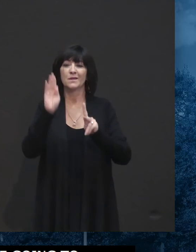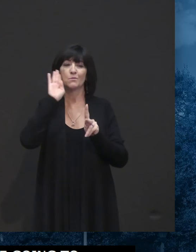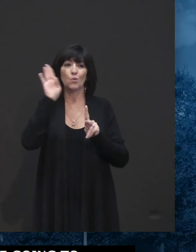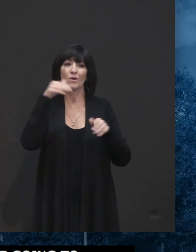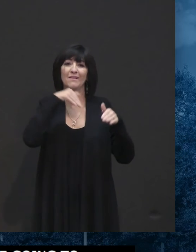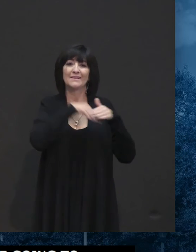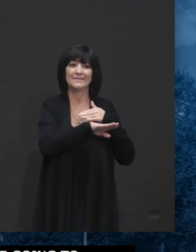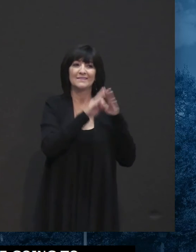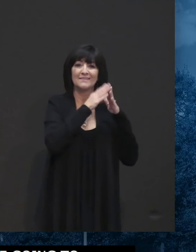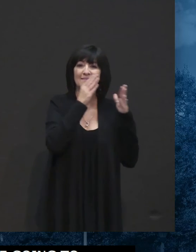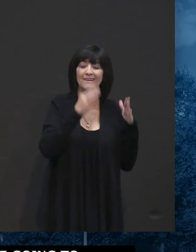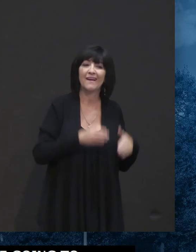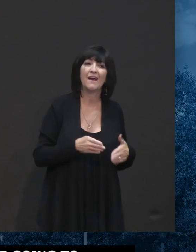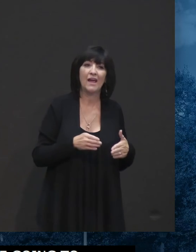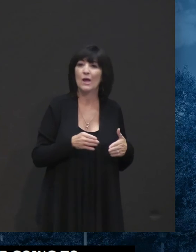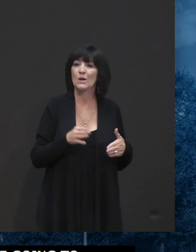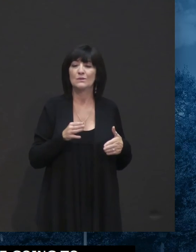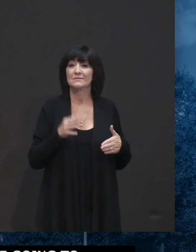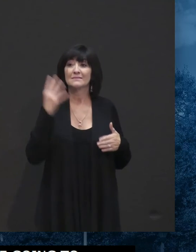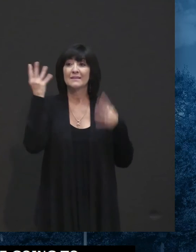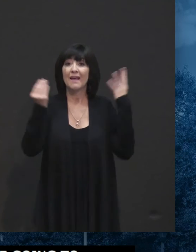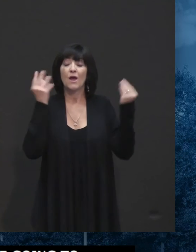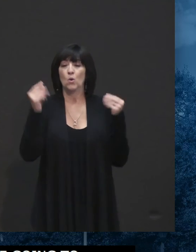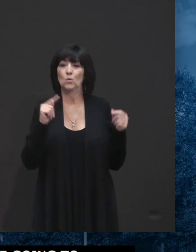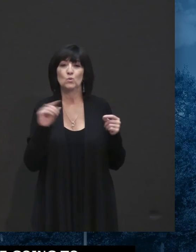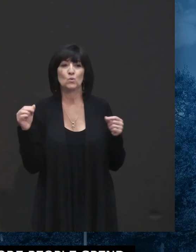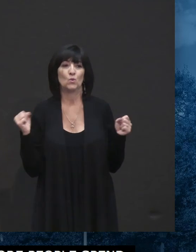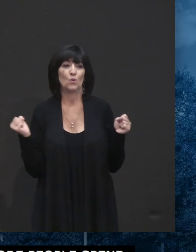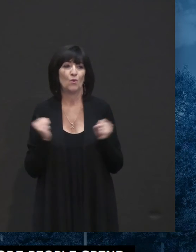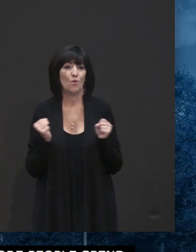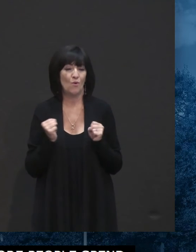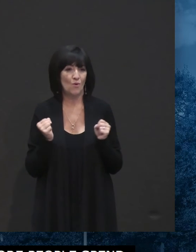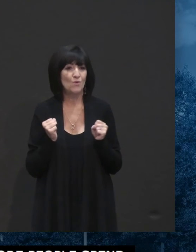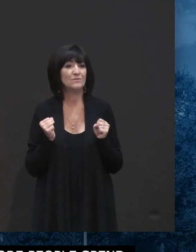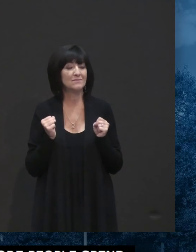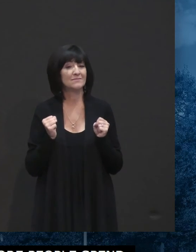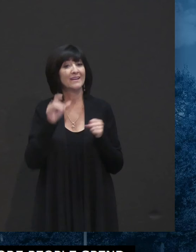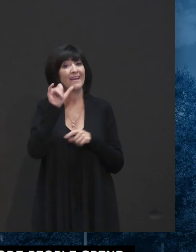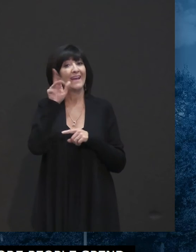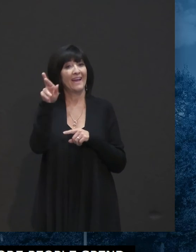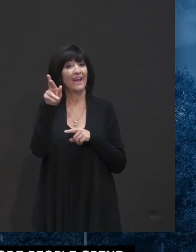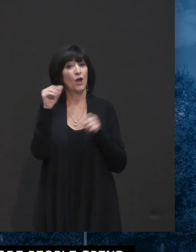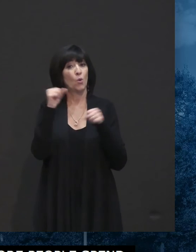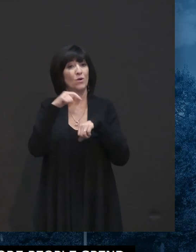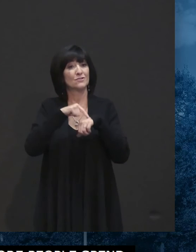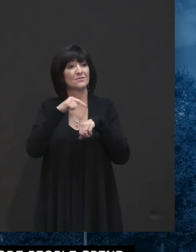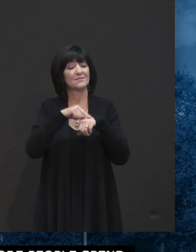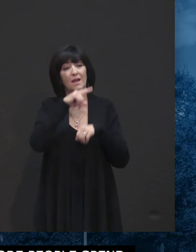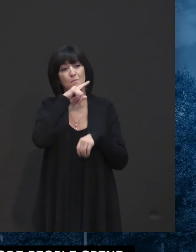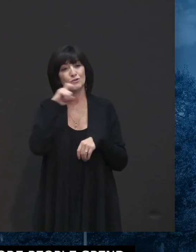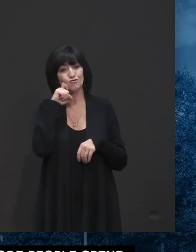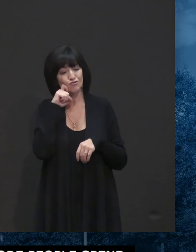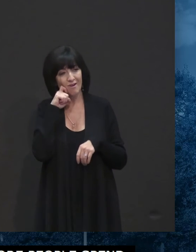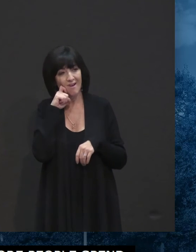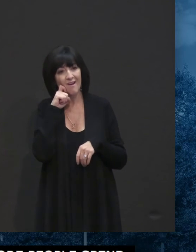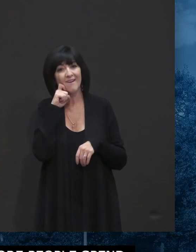new theories that the drier air in winter is more able